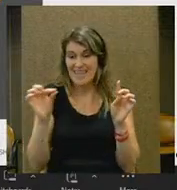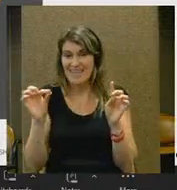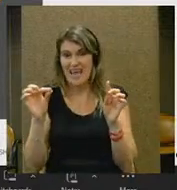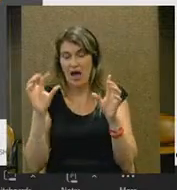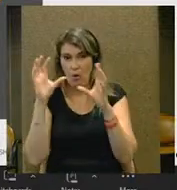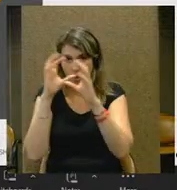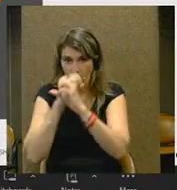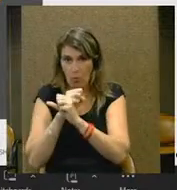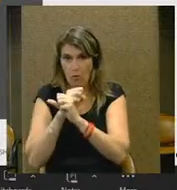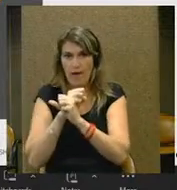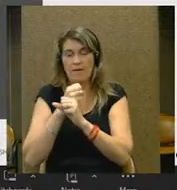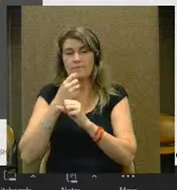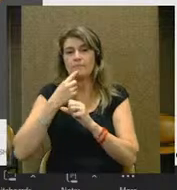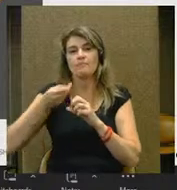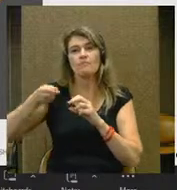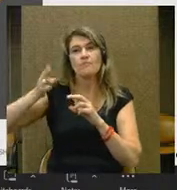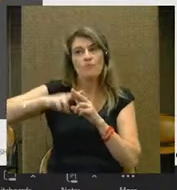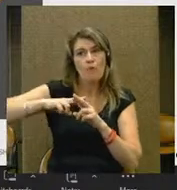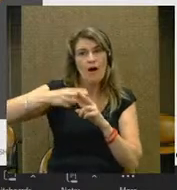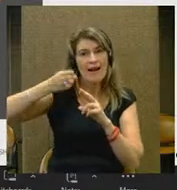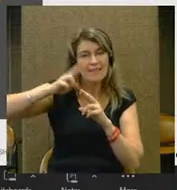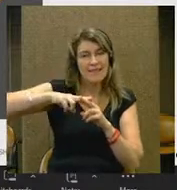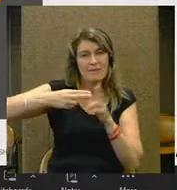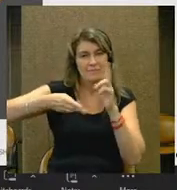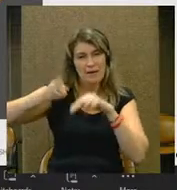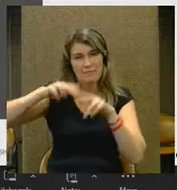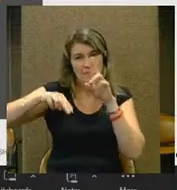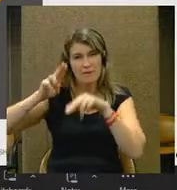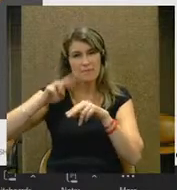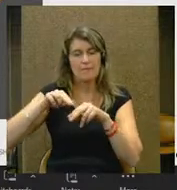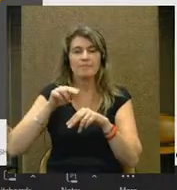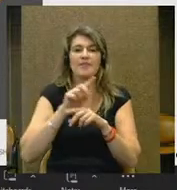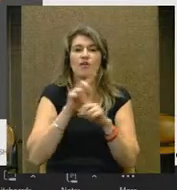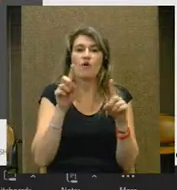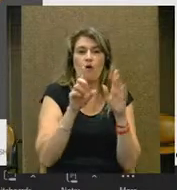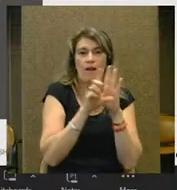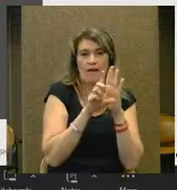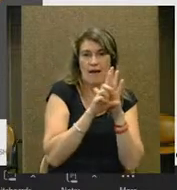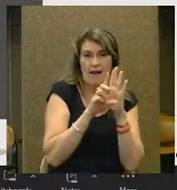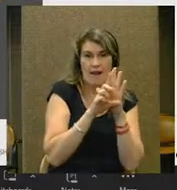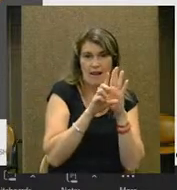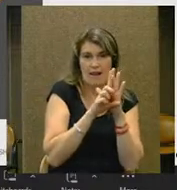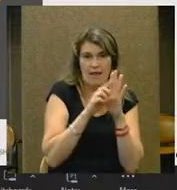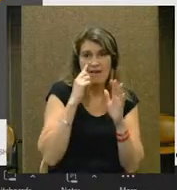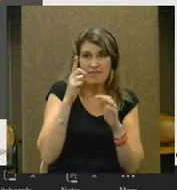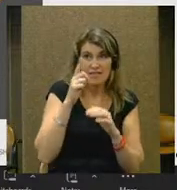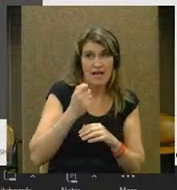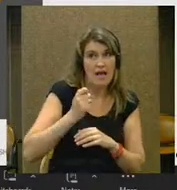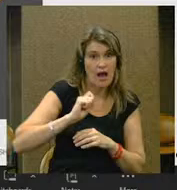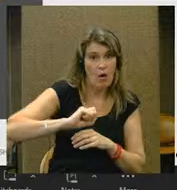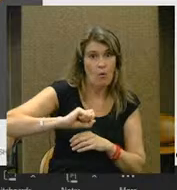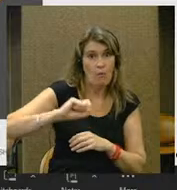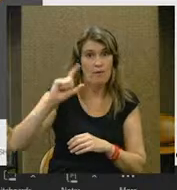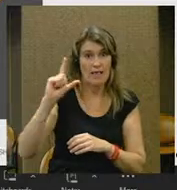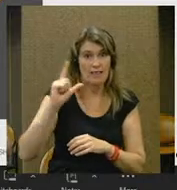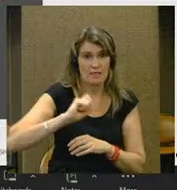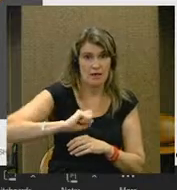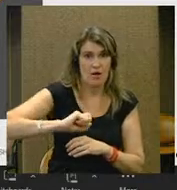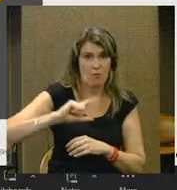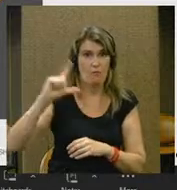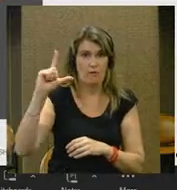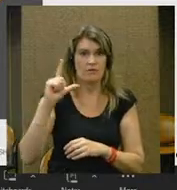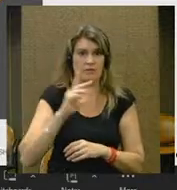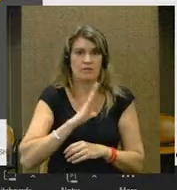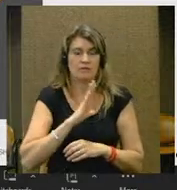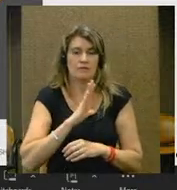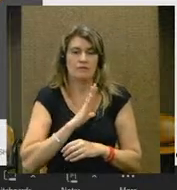related to illegally manufactured fentanyl. You can see that really large increase there. And it's not entirely clear what share